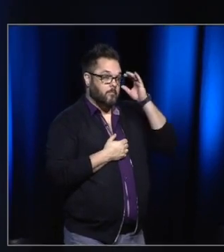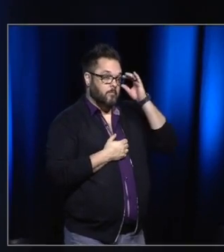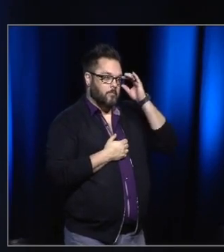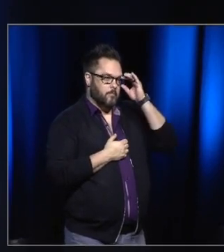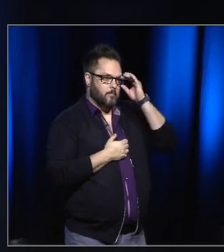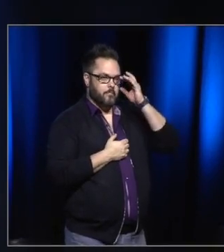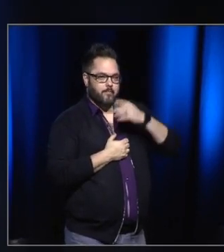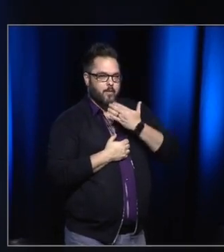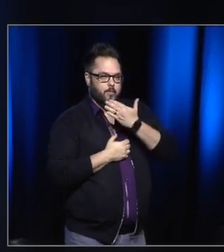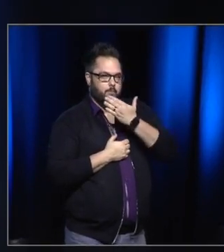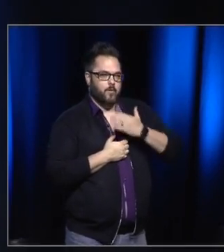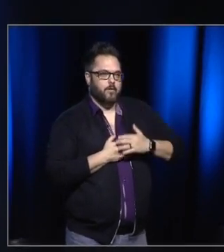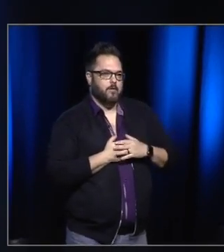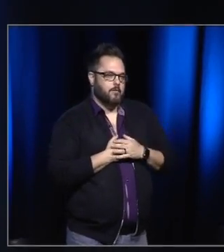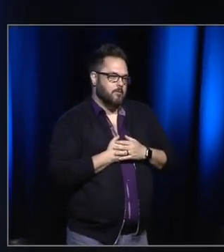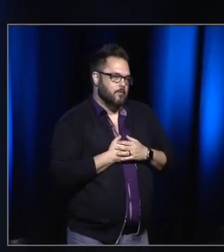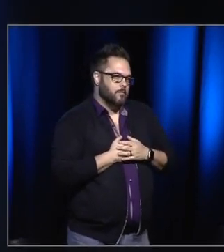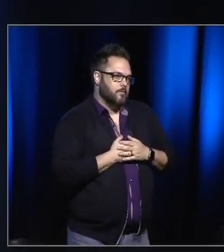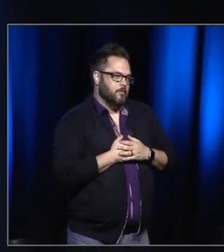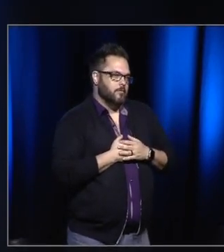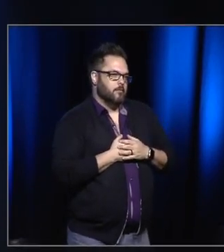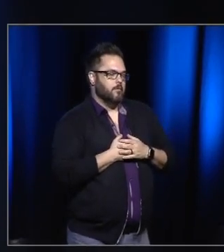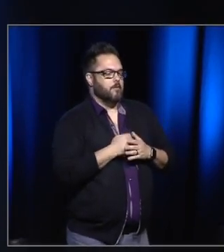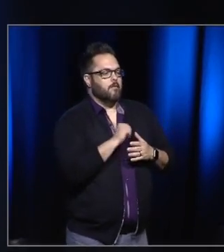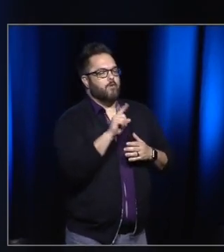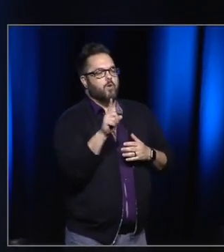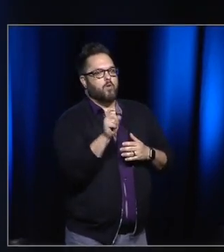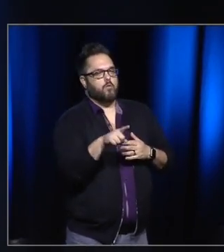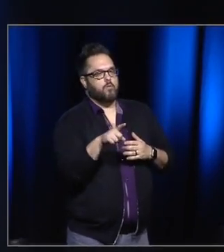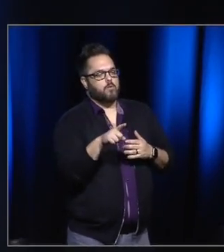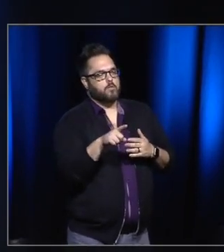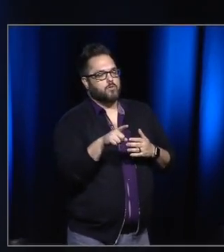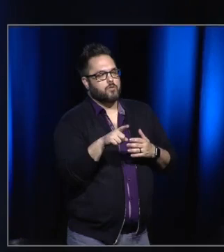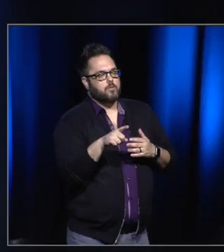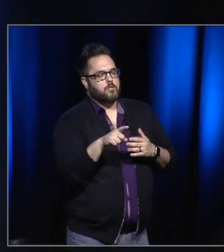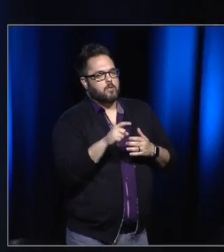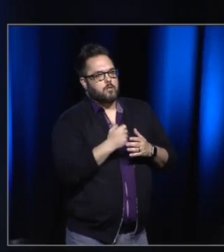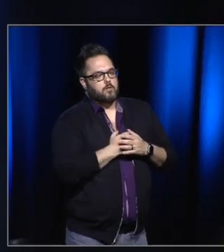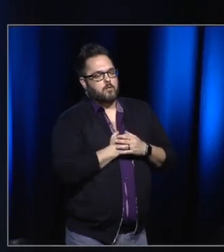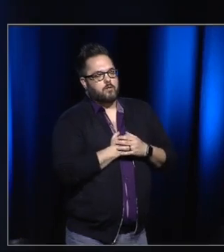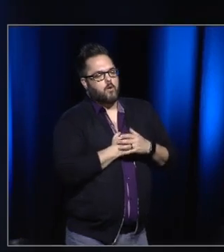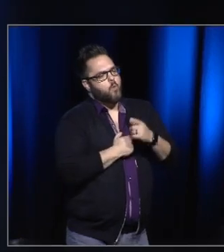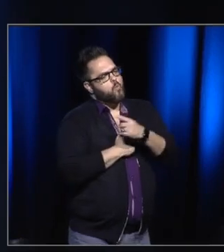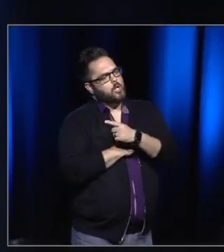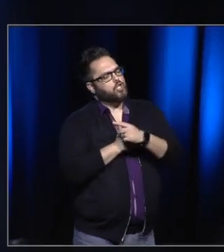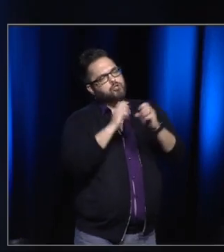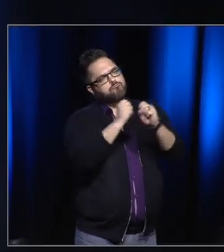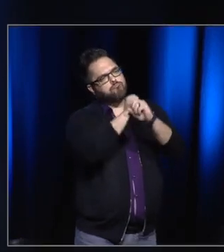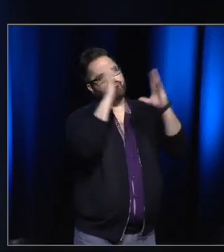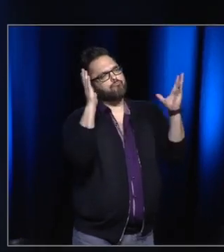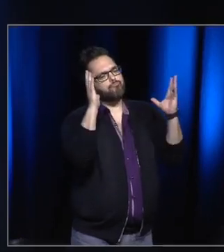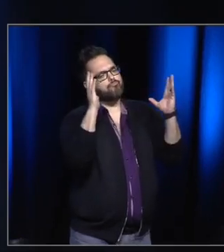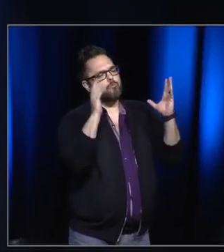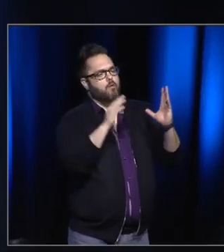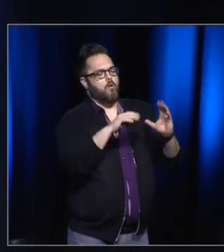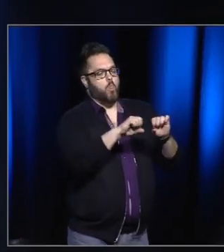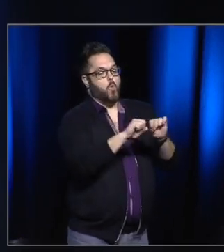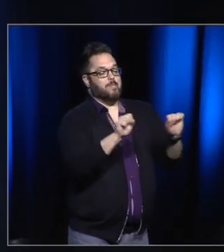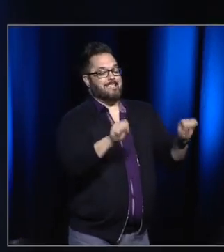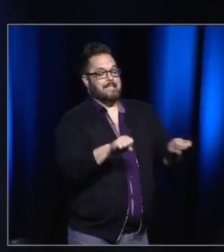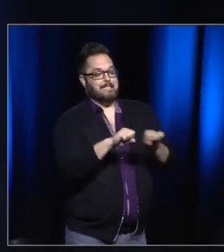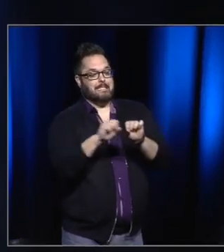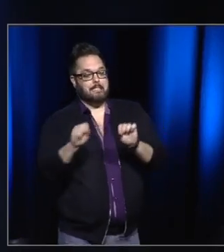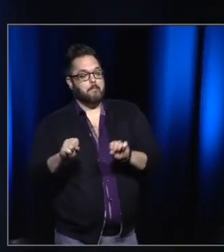Good morning. So I have a question. How do you see these systems